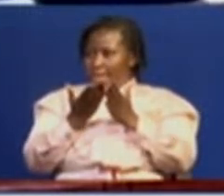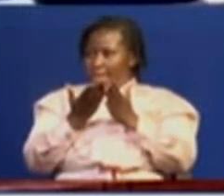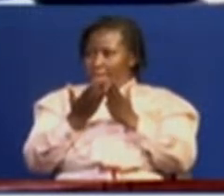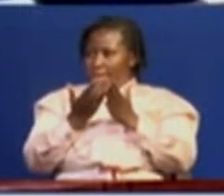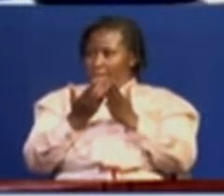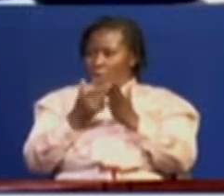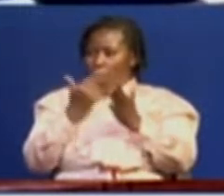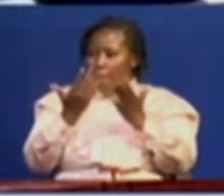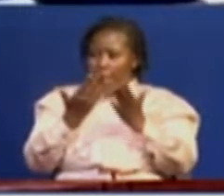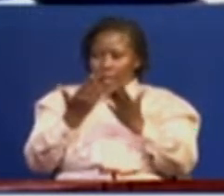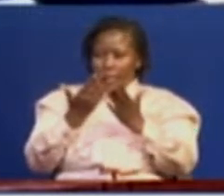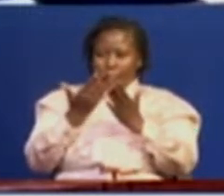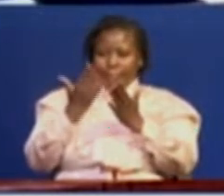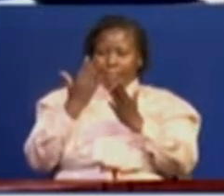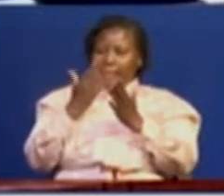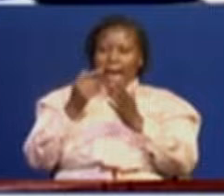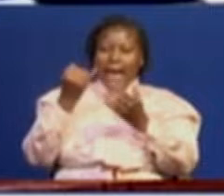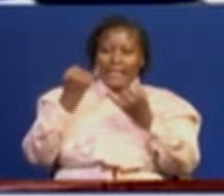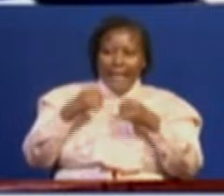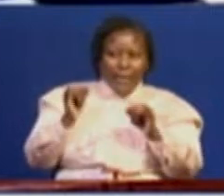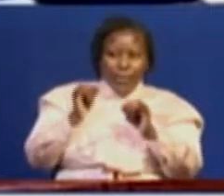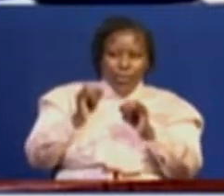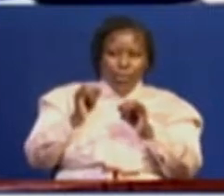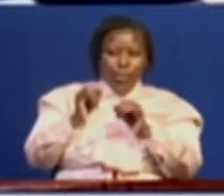posting the county assembly to threats?